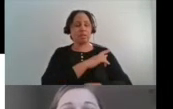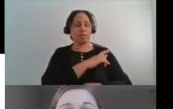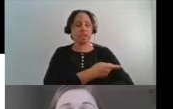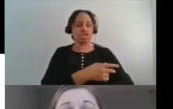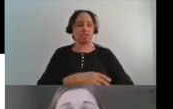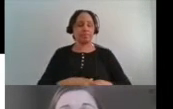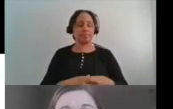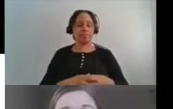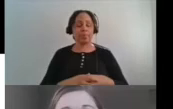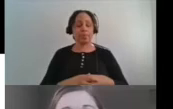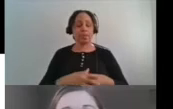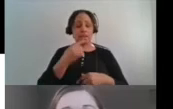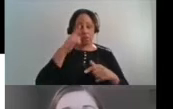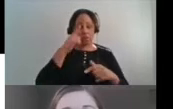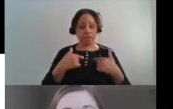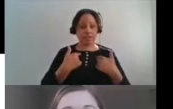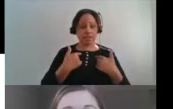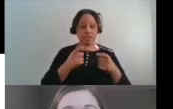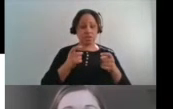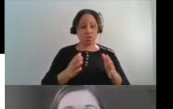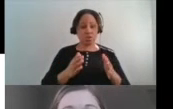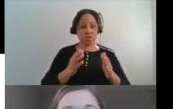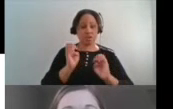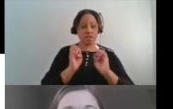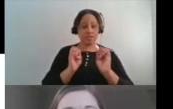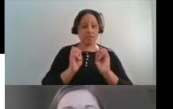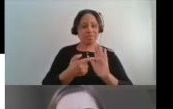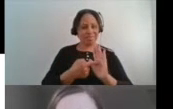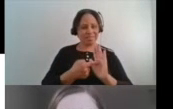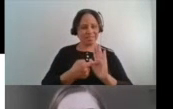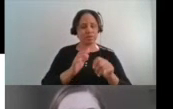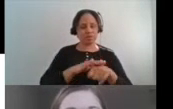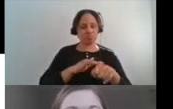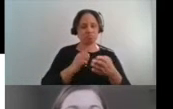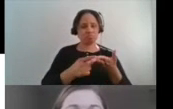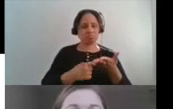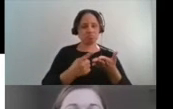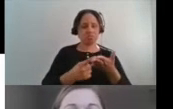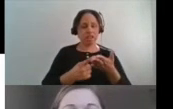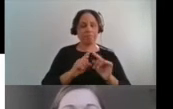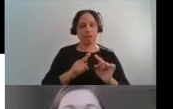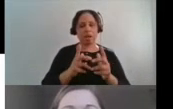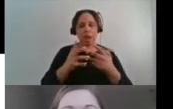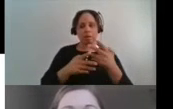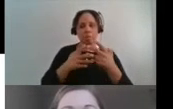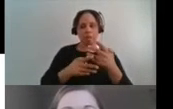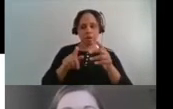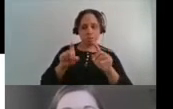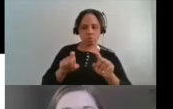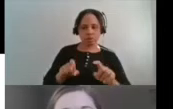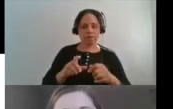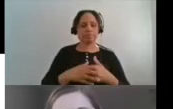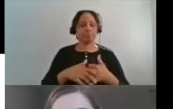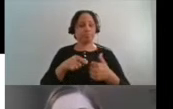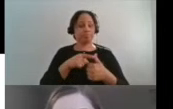So for the living donor evaluation, this was touched on a little bit, but lots of blood work. So the first step is really a submission